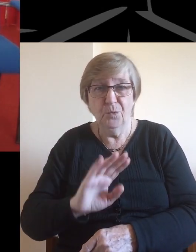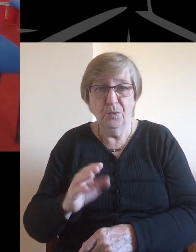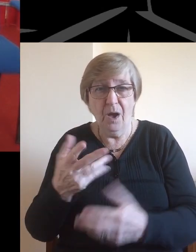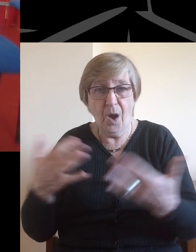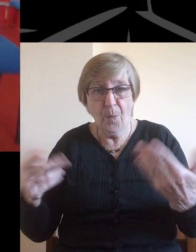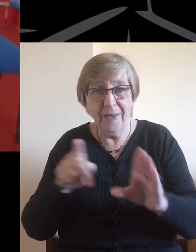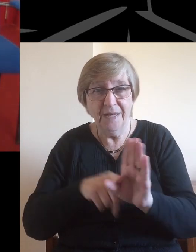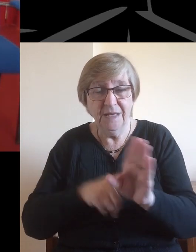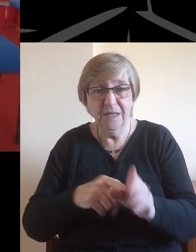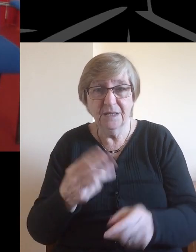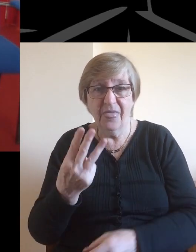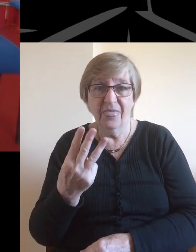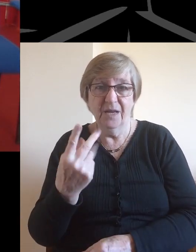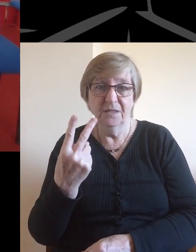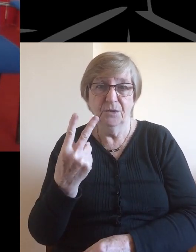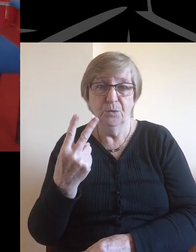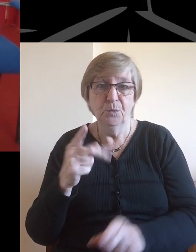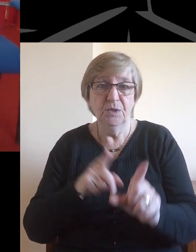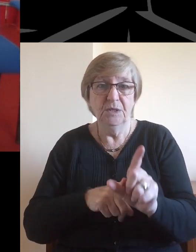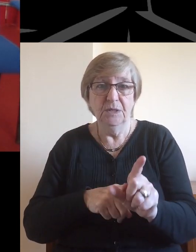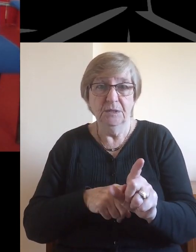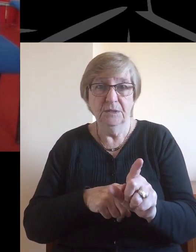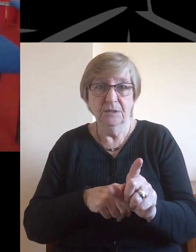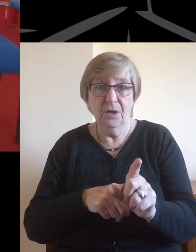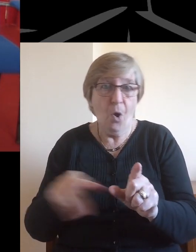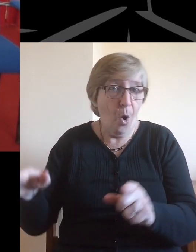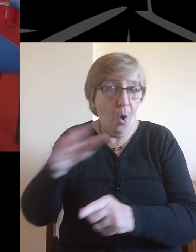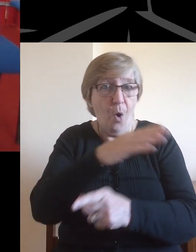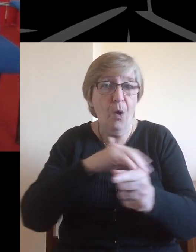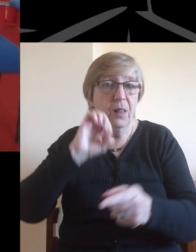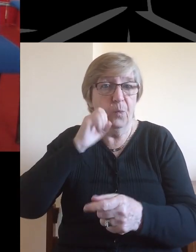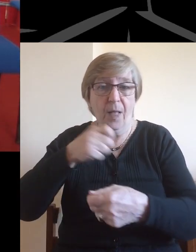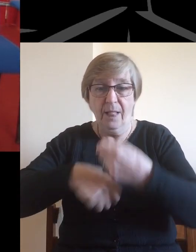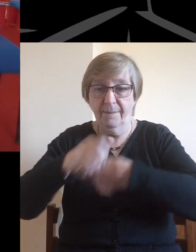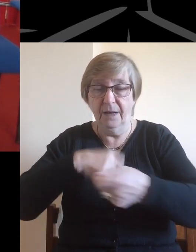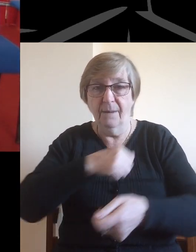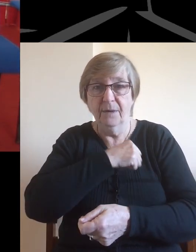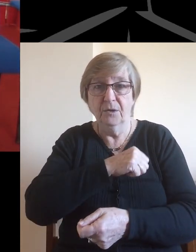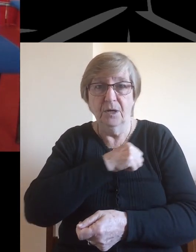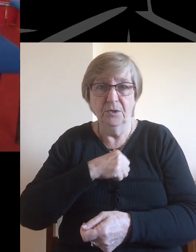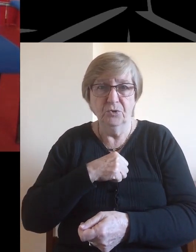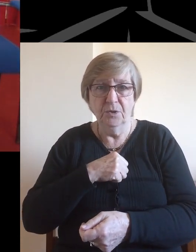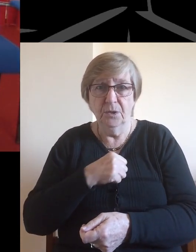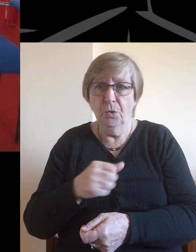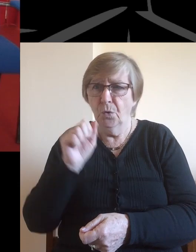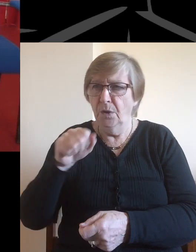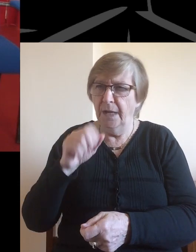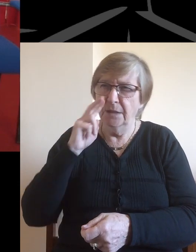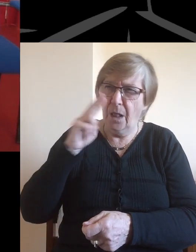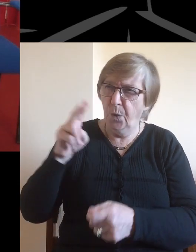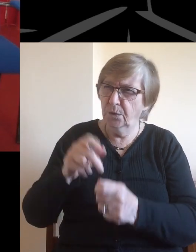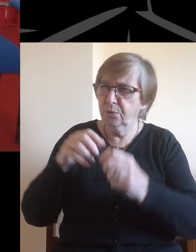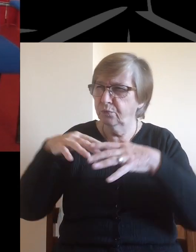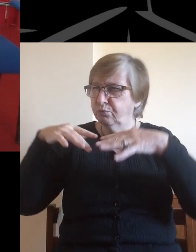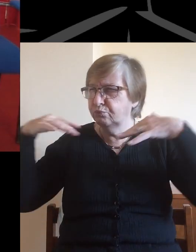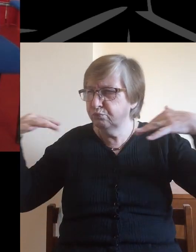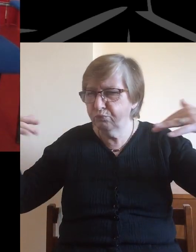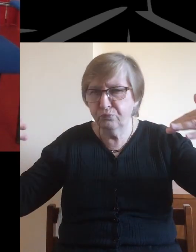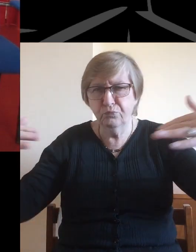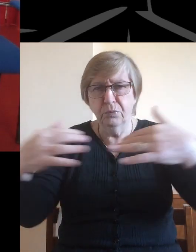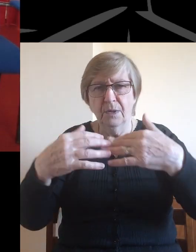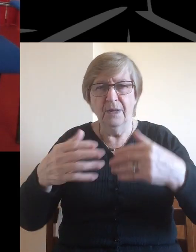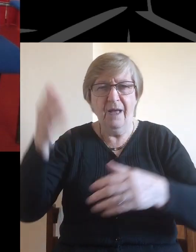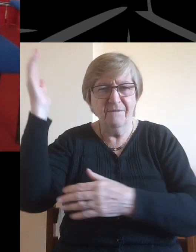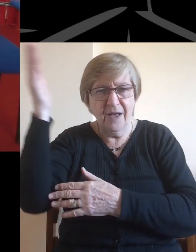in 32 years. The big evangelist, the famous evangelist, the crowds, 1,000 people a